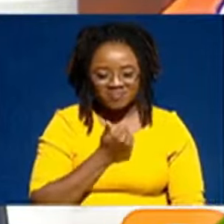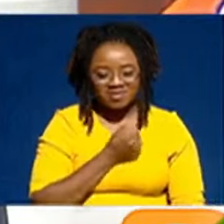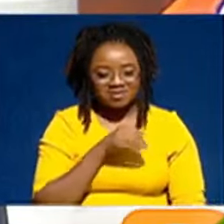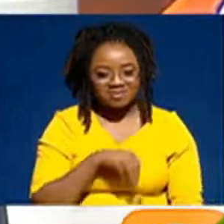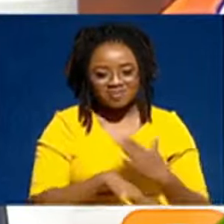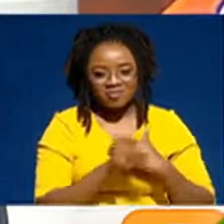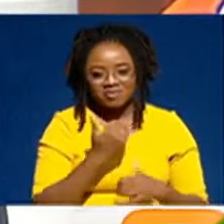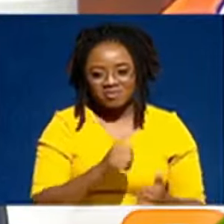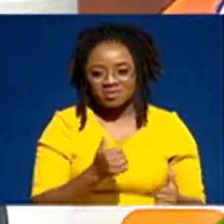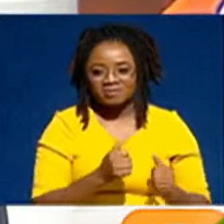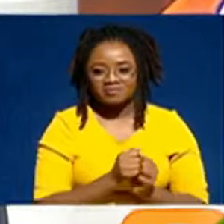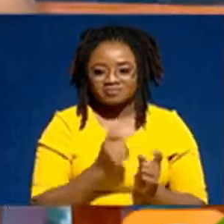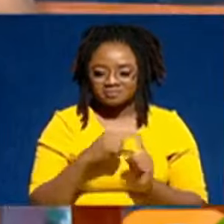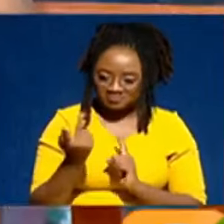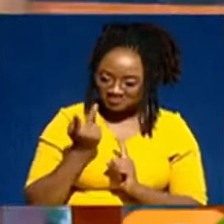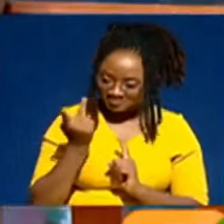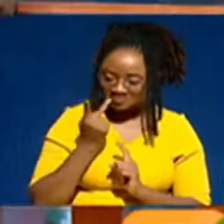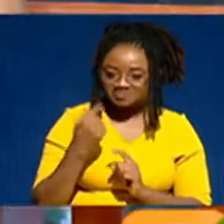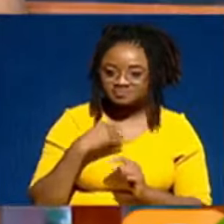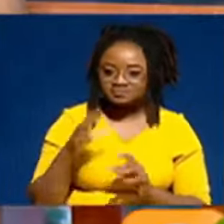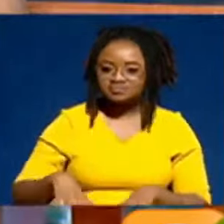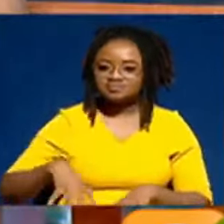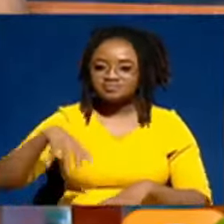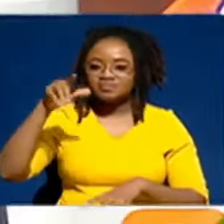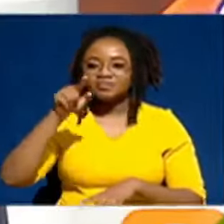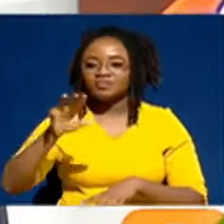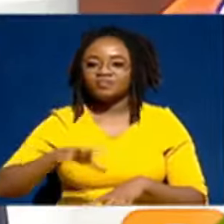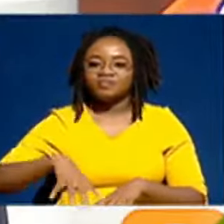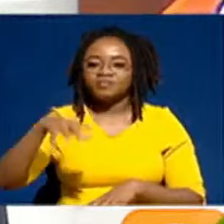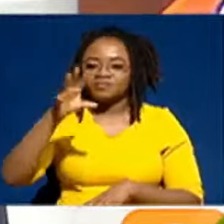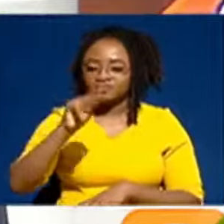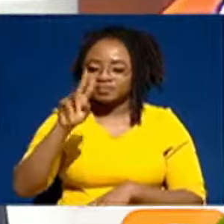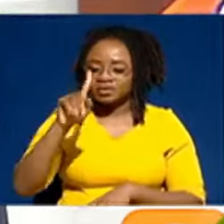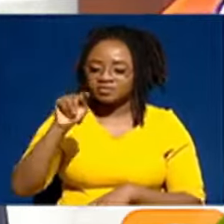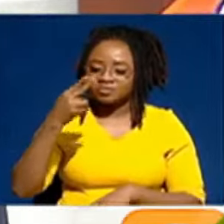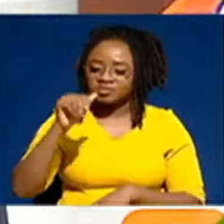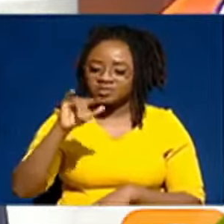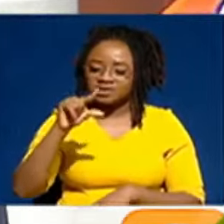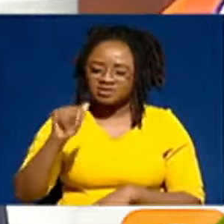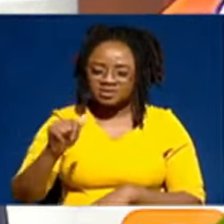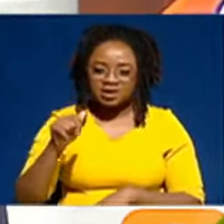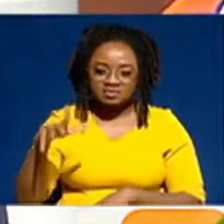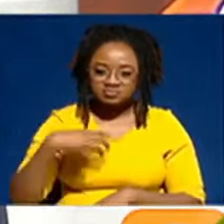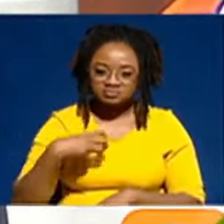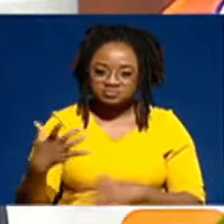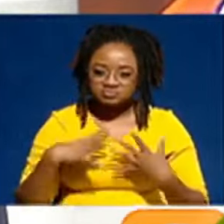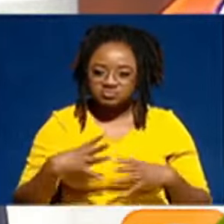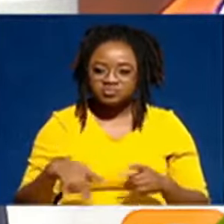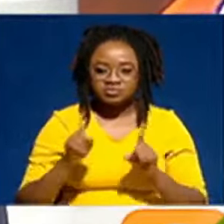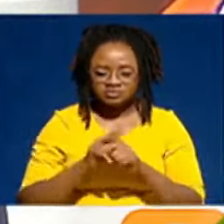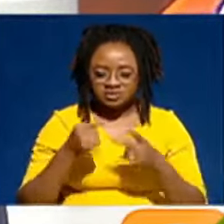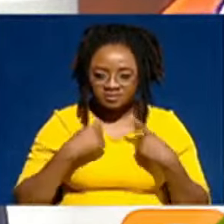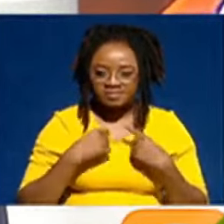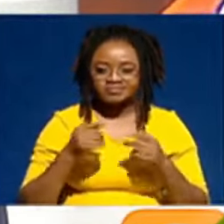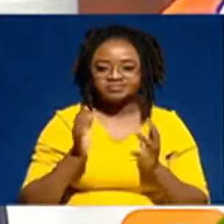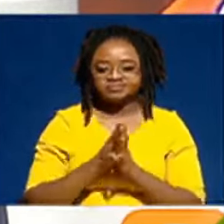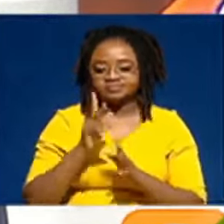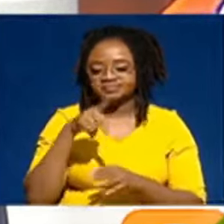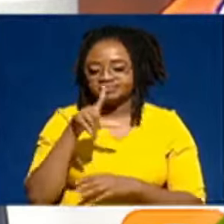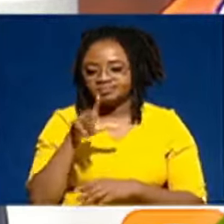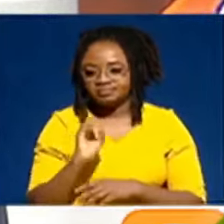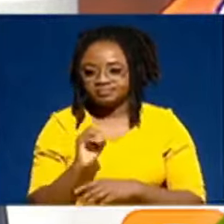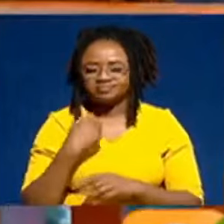But you know, I grew up in Modaiga. I grew up in England. there are people like me, PLO Lumumba, and Barak, yes. Barak Muluka,